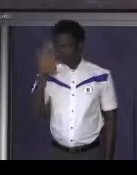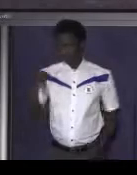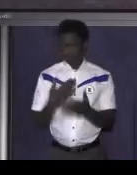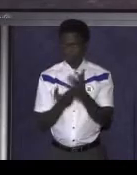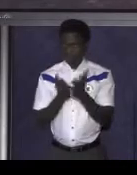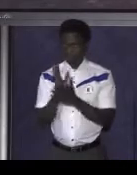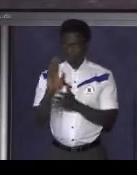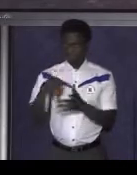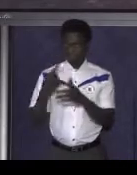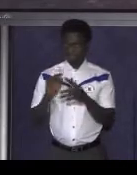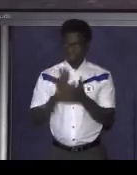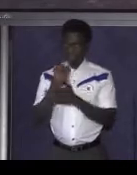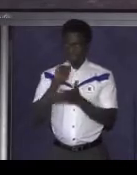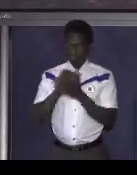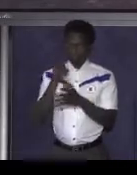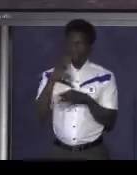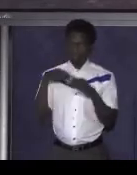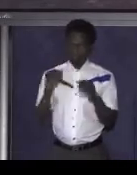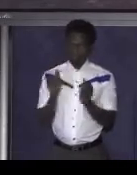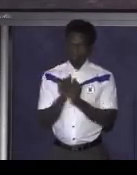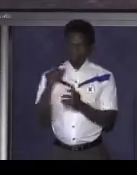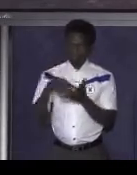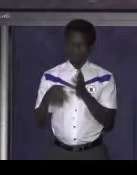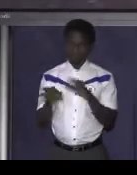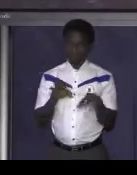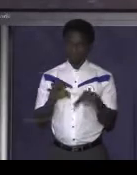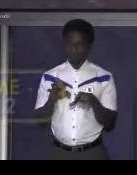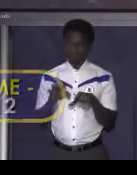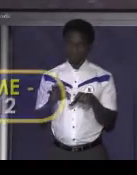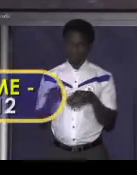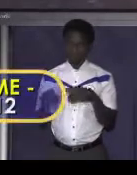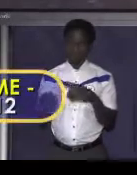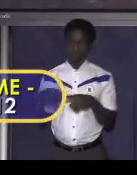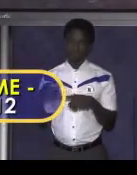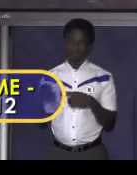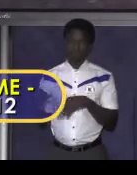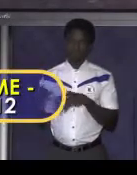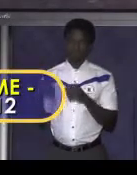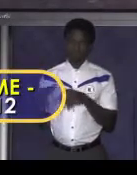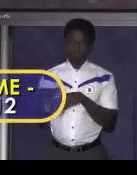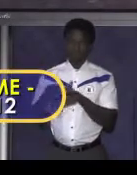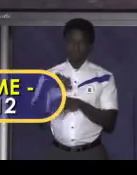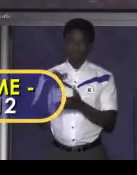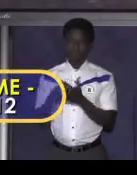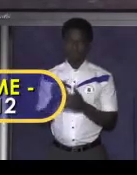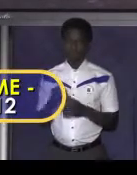All right, then I believe that you are done with this one. Let's just quickly go over it.